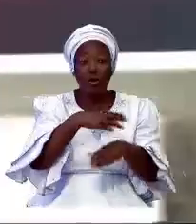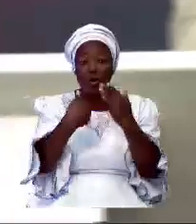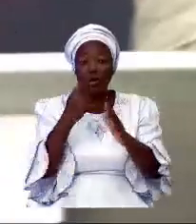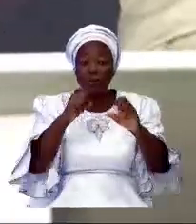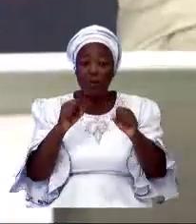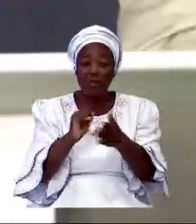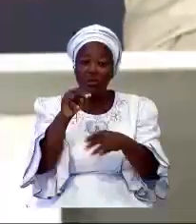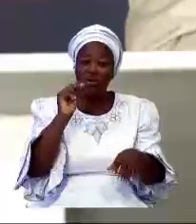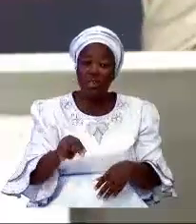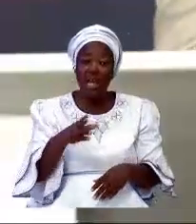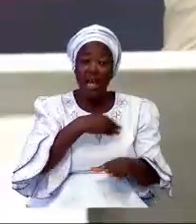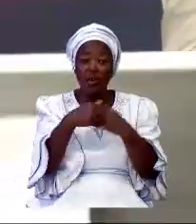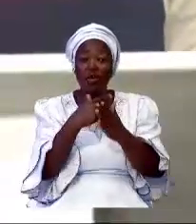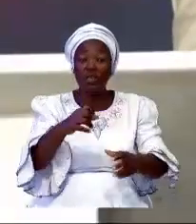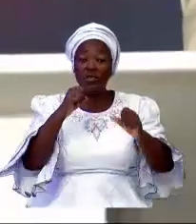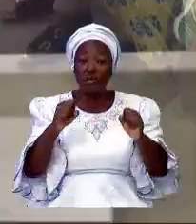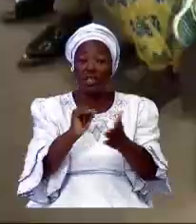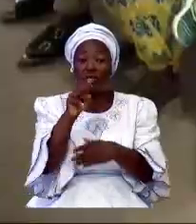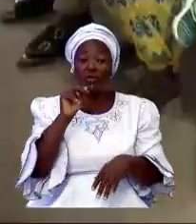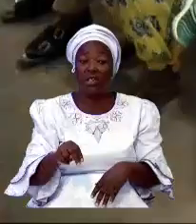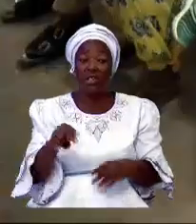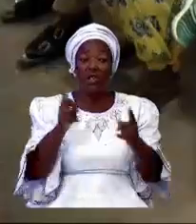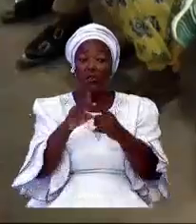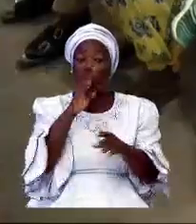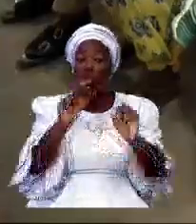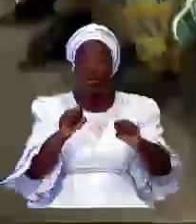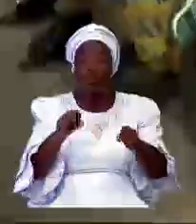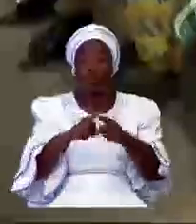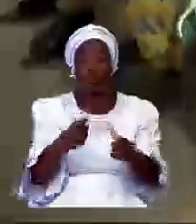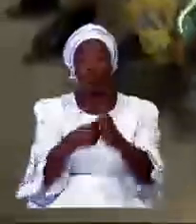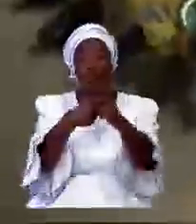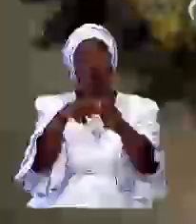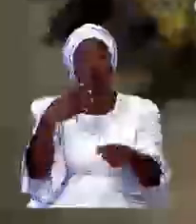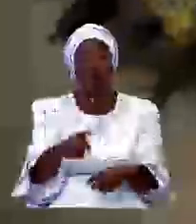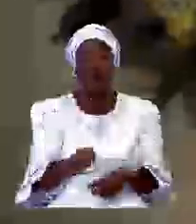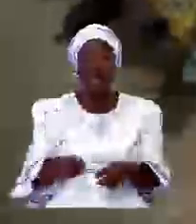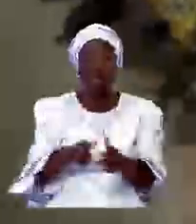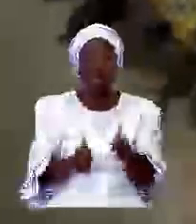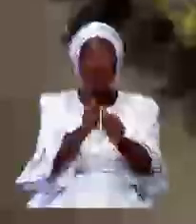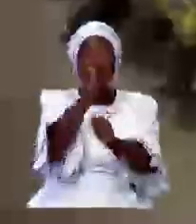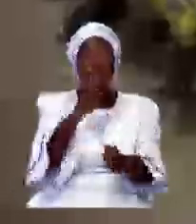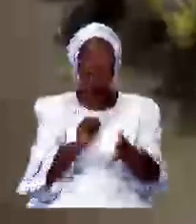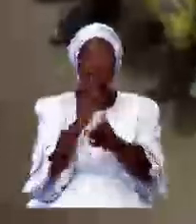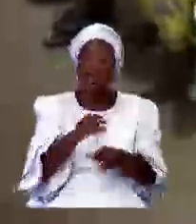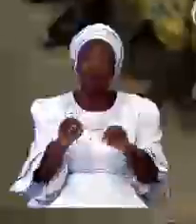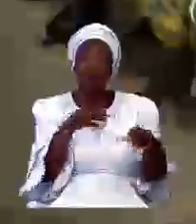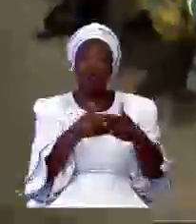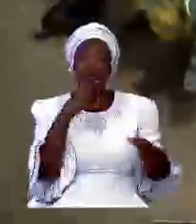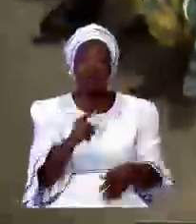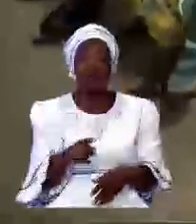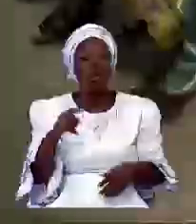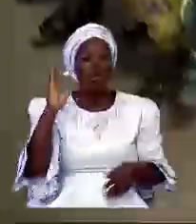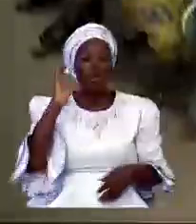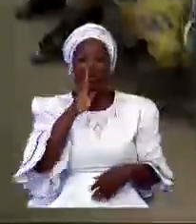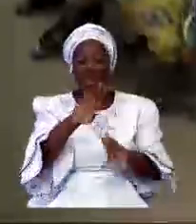life. And all the power you need, and all the strength you need to be able to run